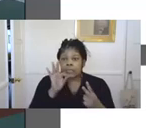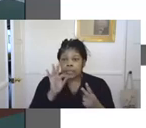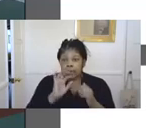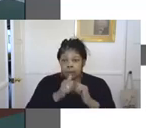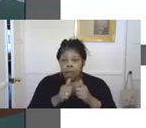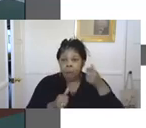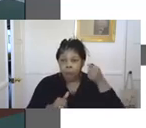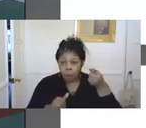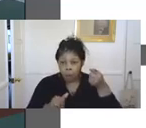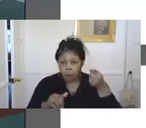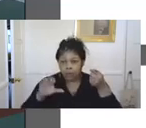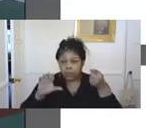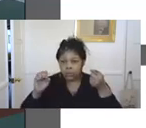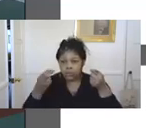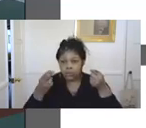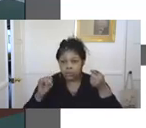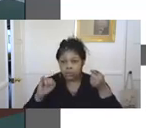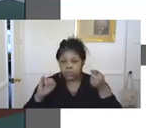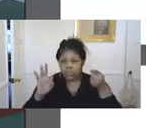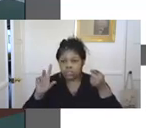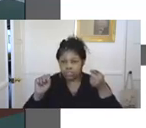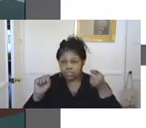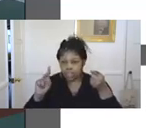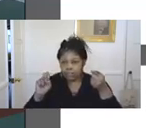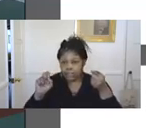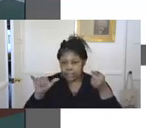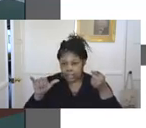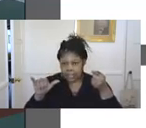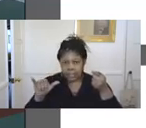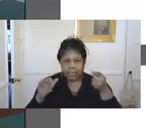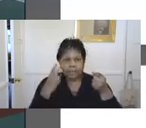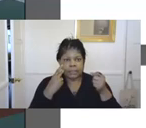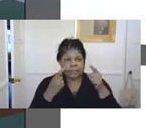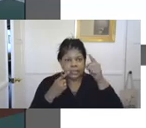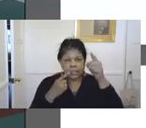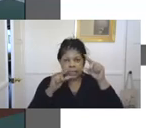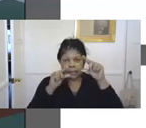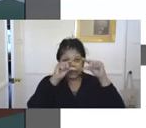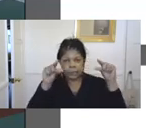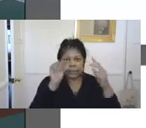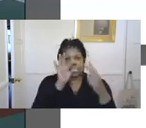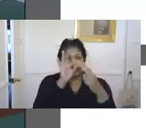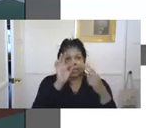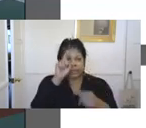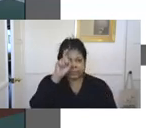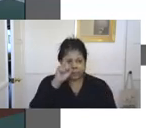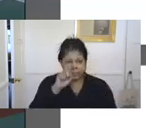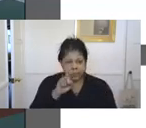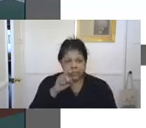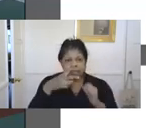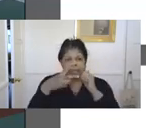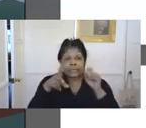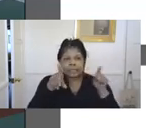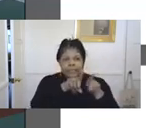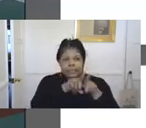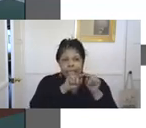if you recall from one of the first lessons that we did, if you go to select, and we can say same, and you want stroke